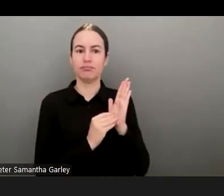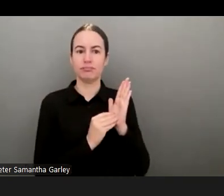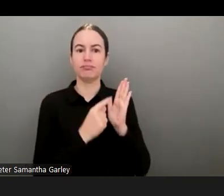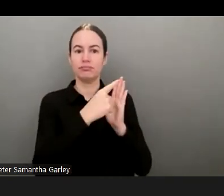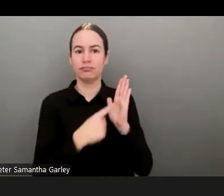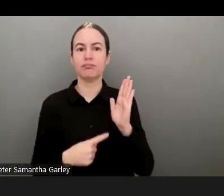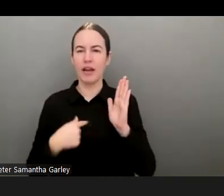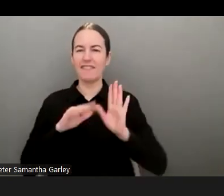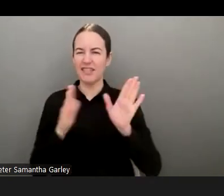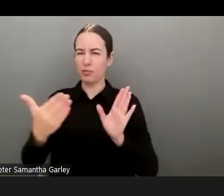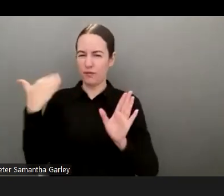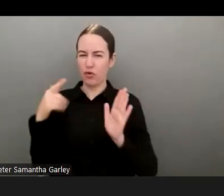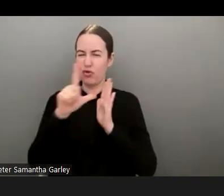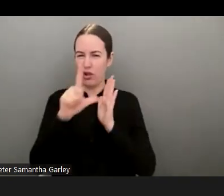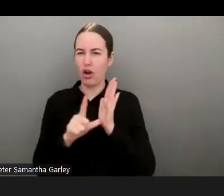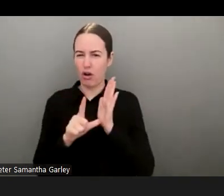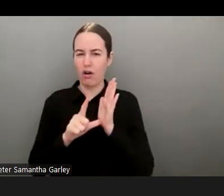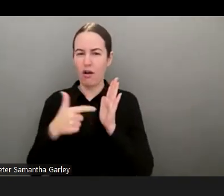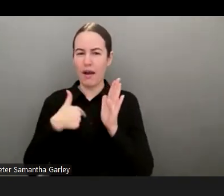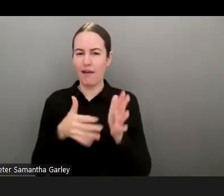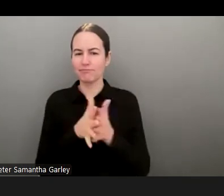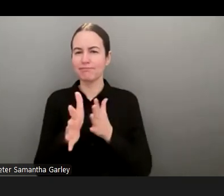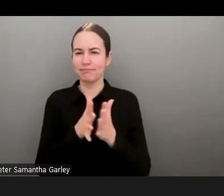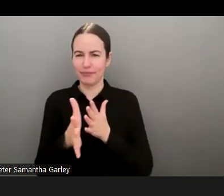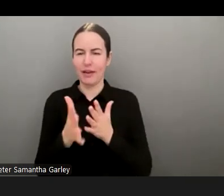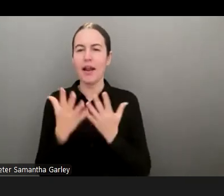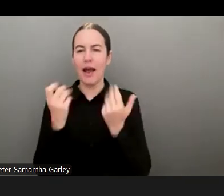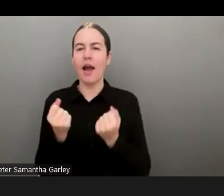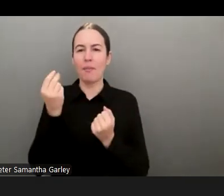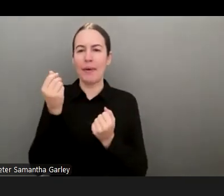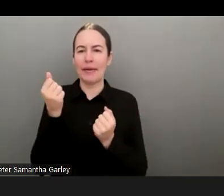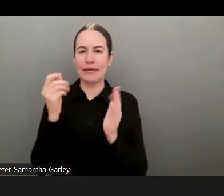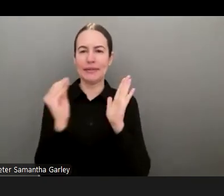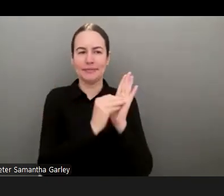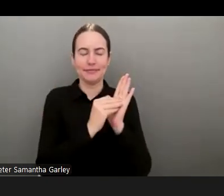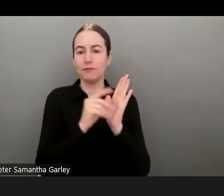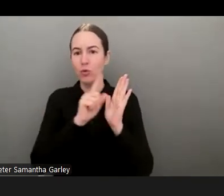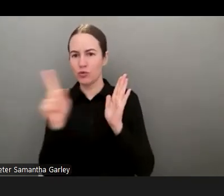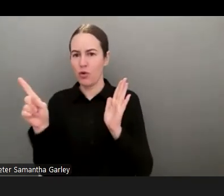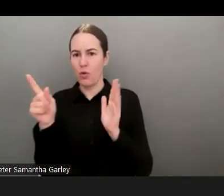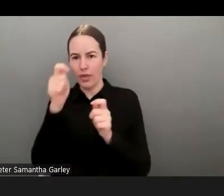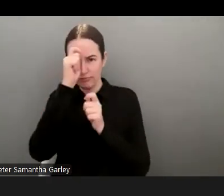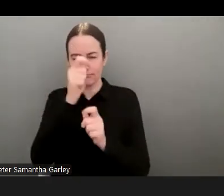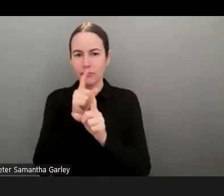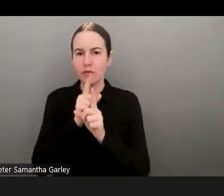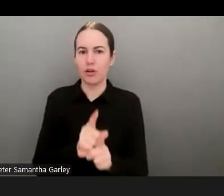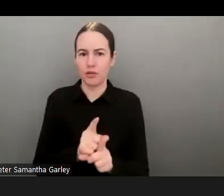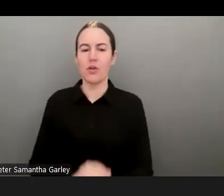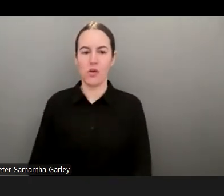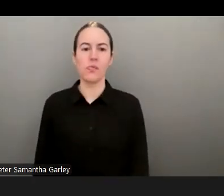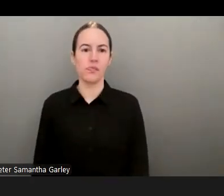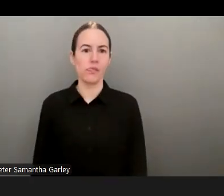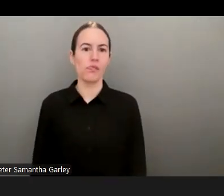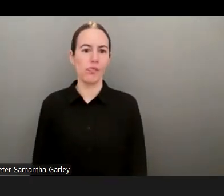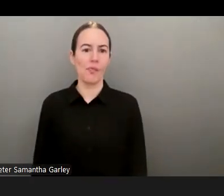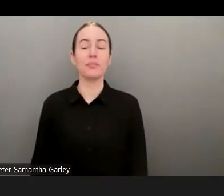mentioned in the beginning of my speech, and but fines in Lithuania are a little bit